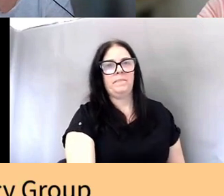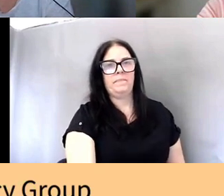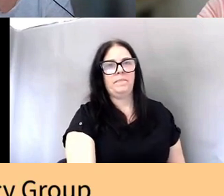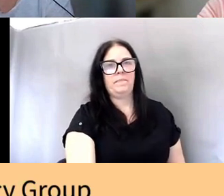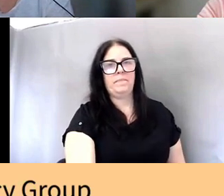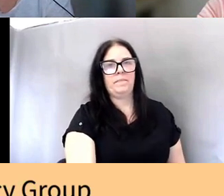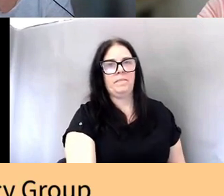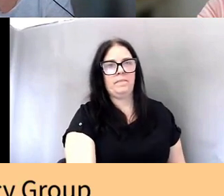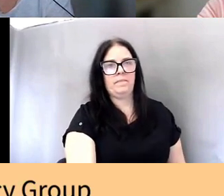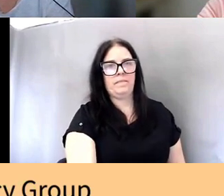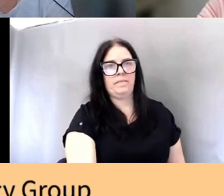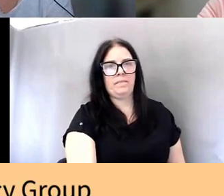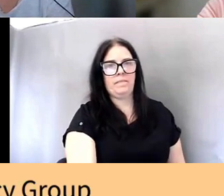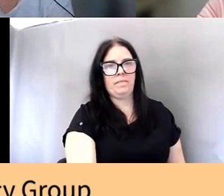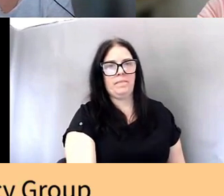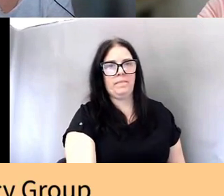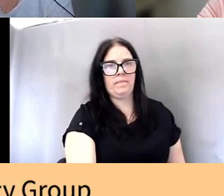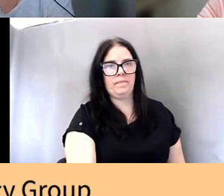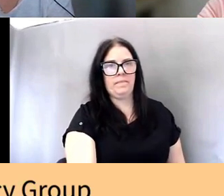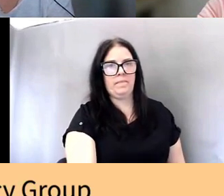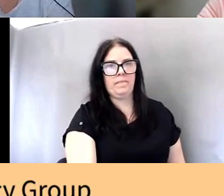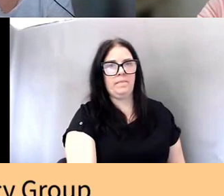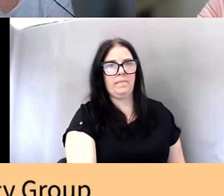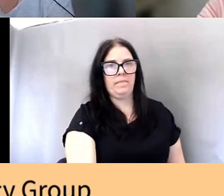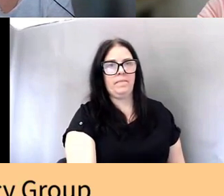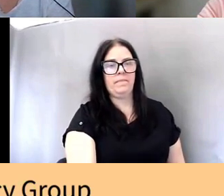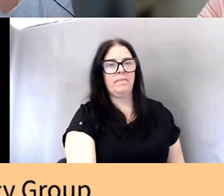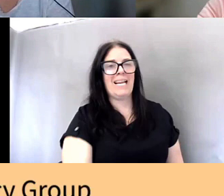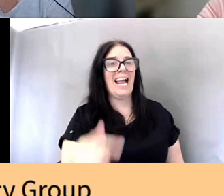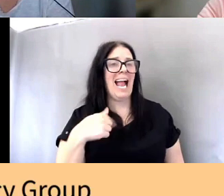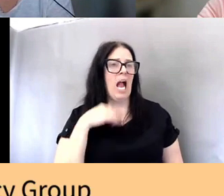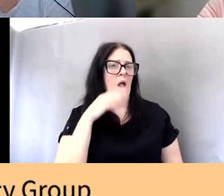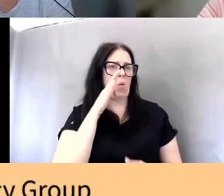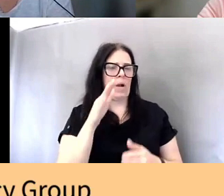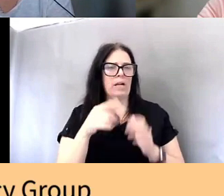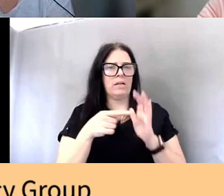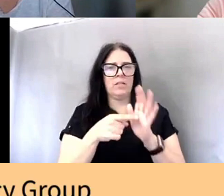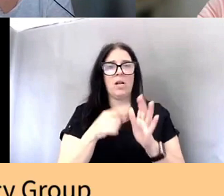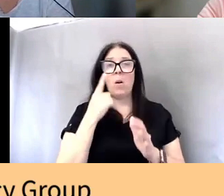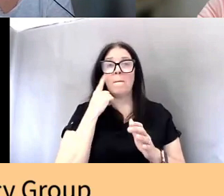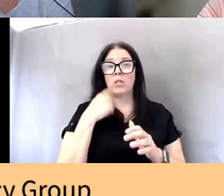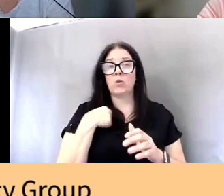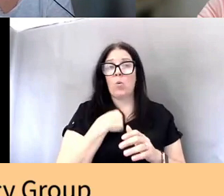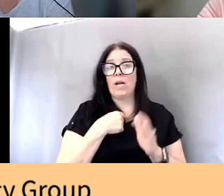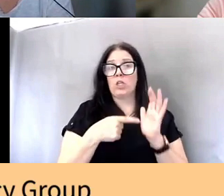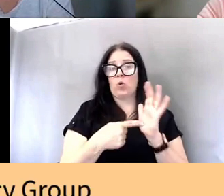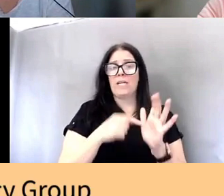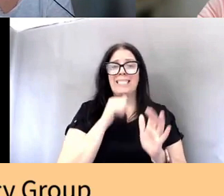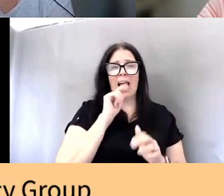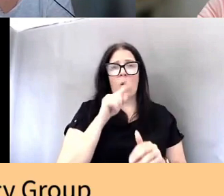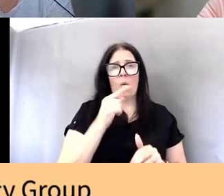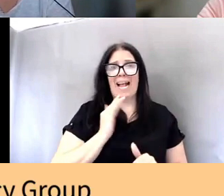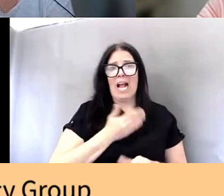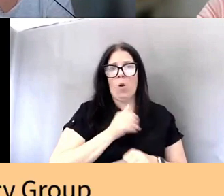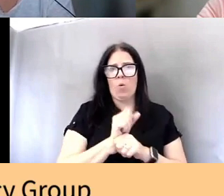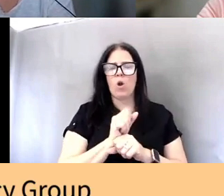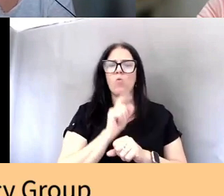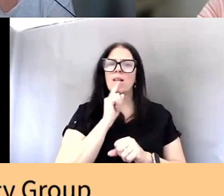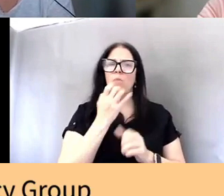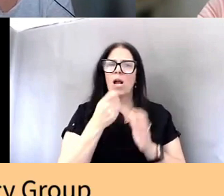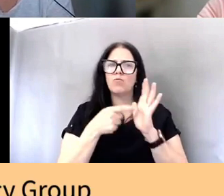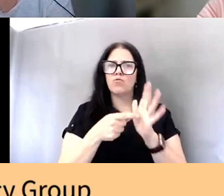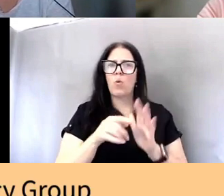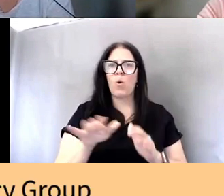And I'm going to just quickly jump in here, because with showcases, when we showcase things, we don't only want to showcase our work, it's also the work